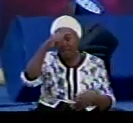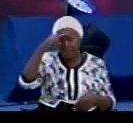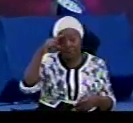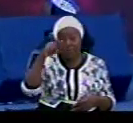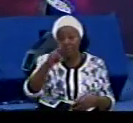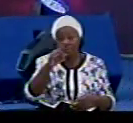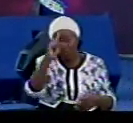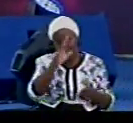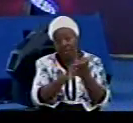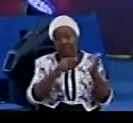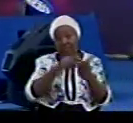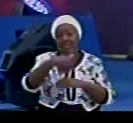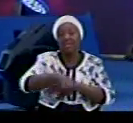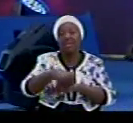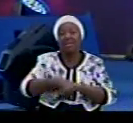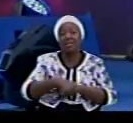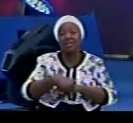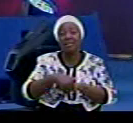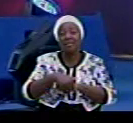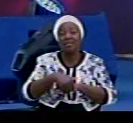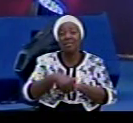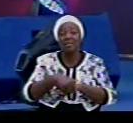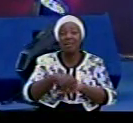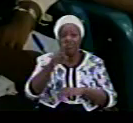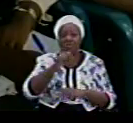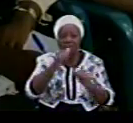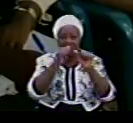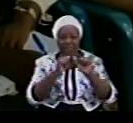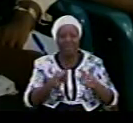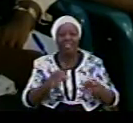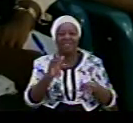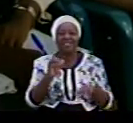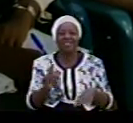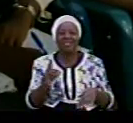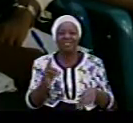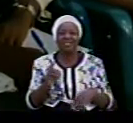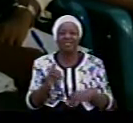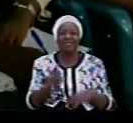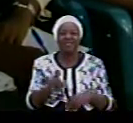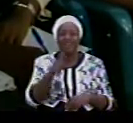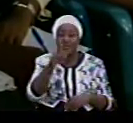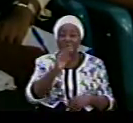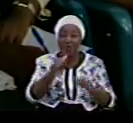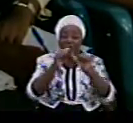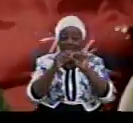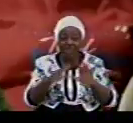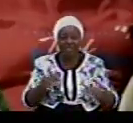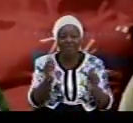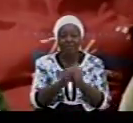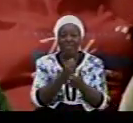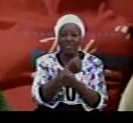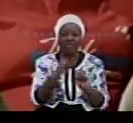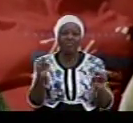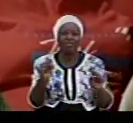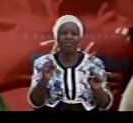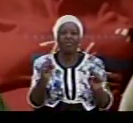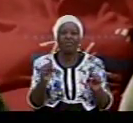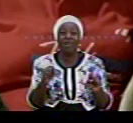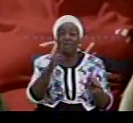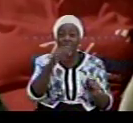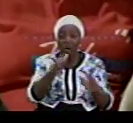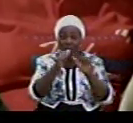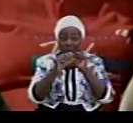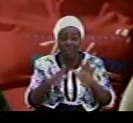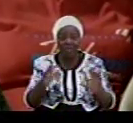believe tonight, you are blessed. You are blessed with salvation. You are blessed